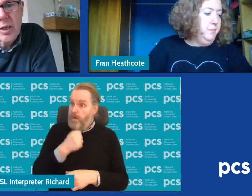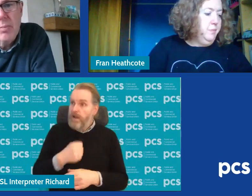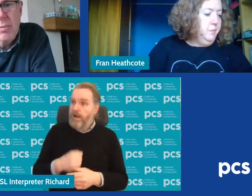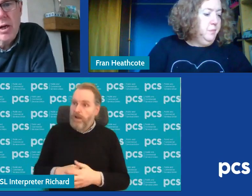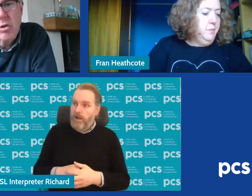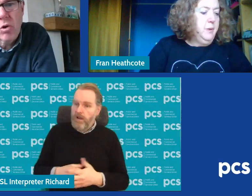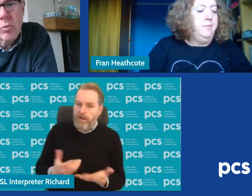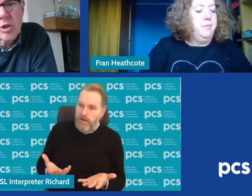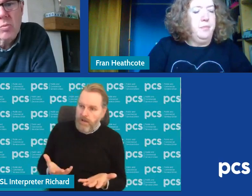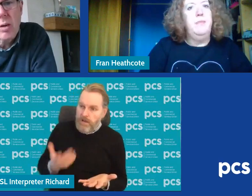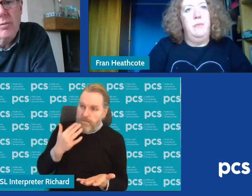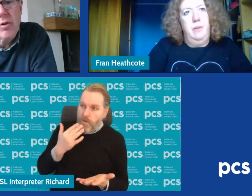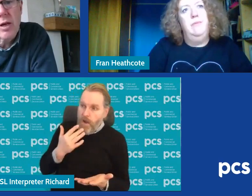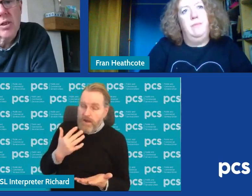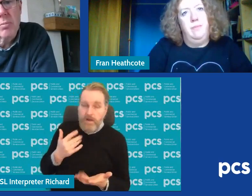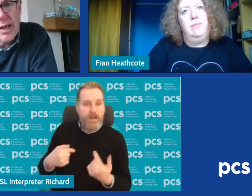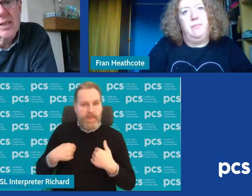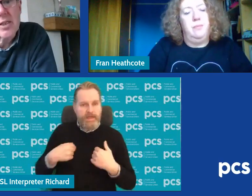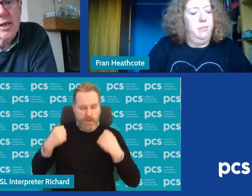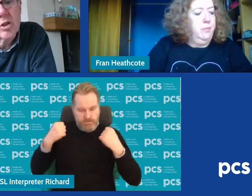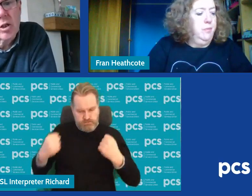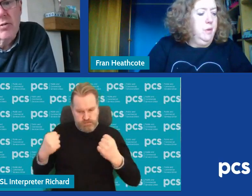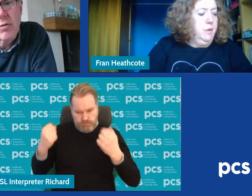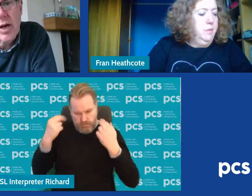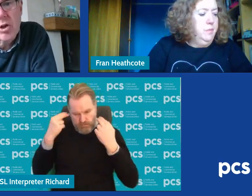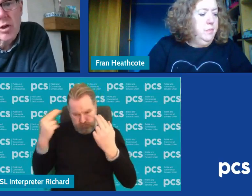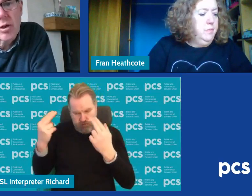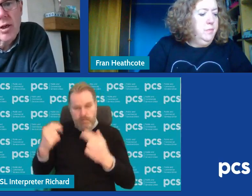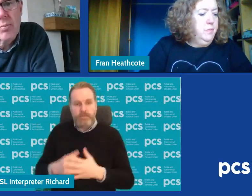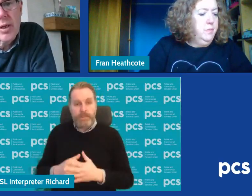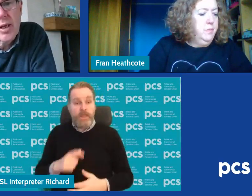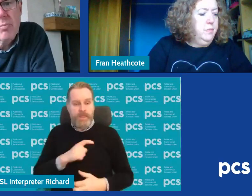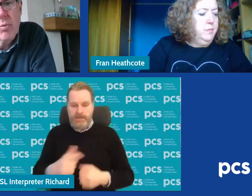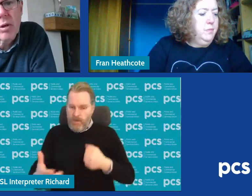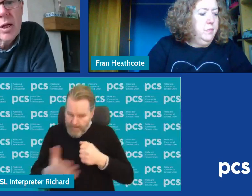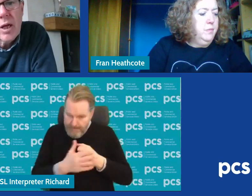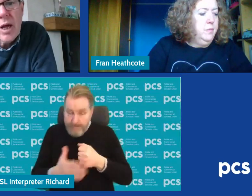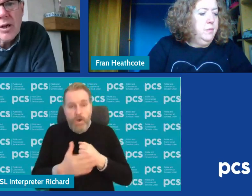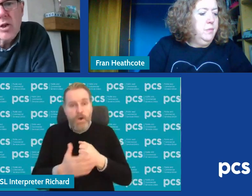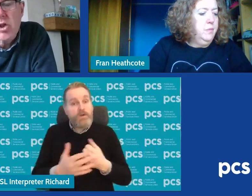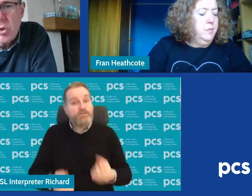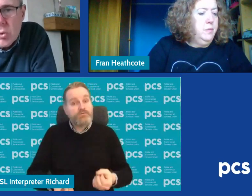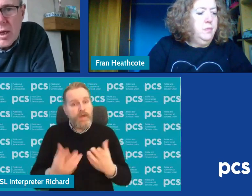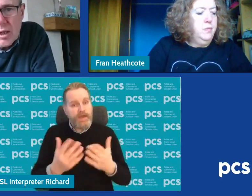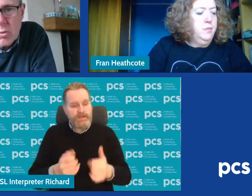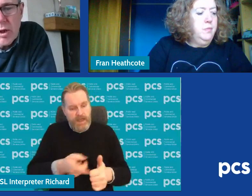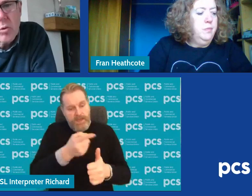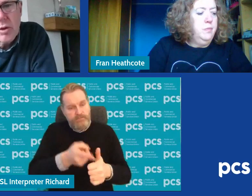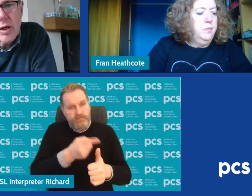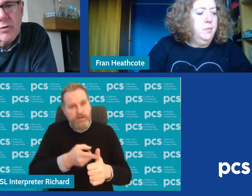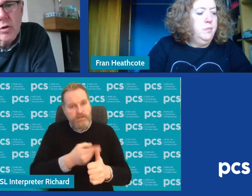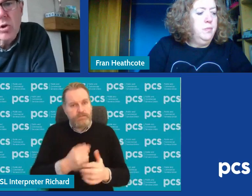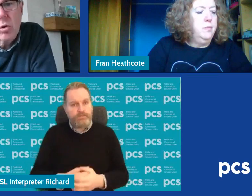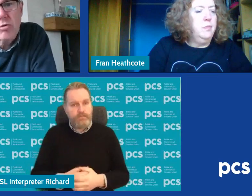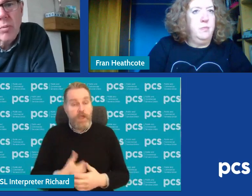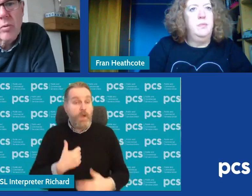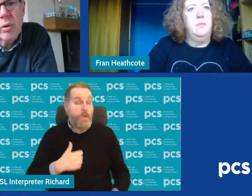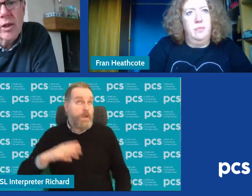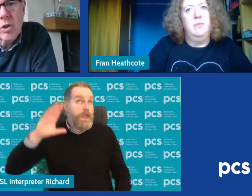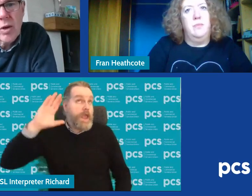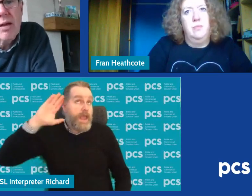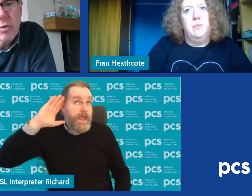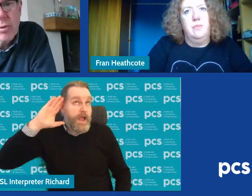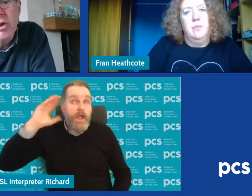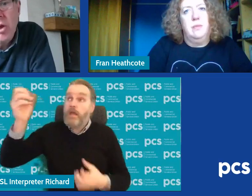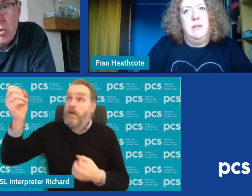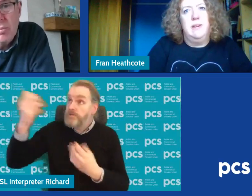important that we keep the pressure on, which is why we've announced a big escalation of action in April. And as soon as we're notified of those talks, Fran, we will